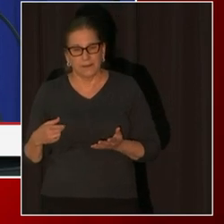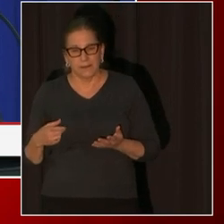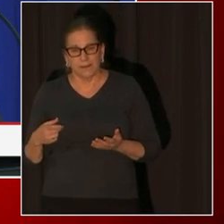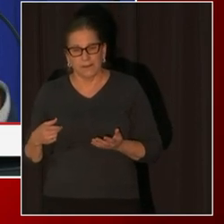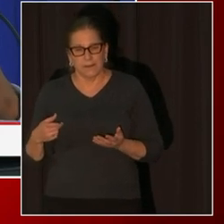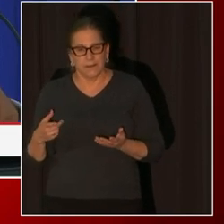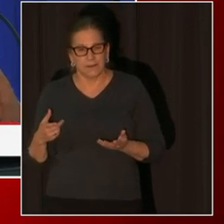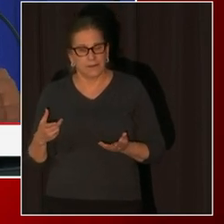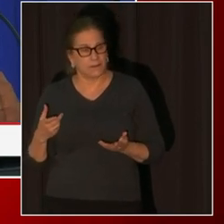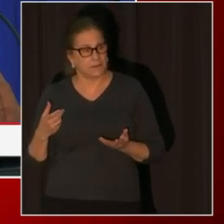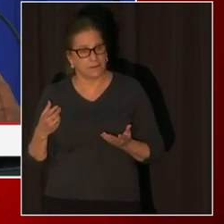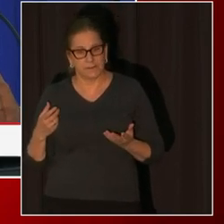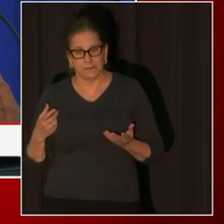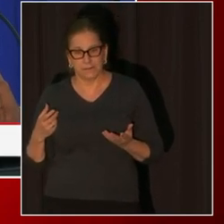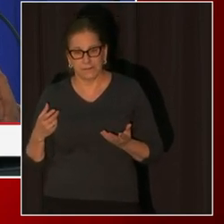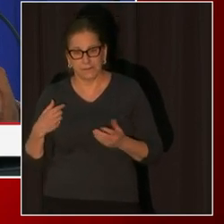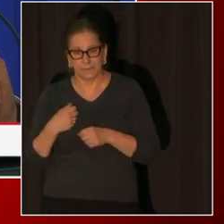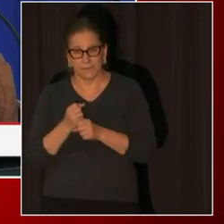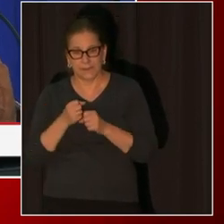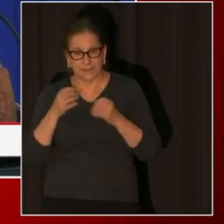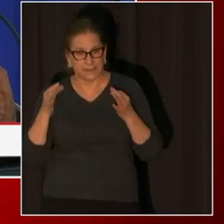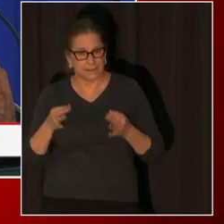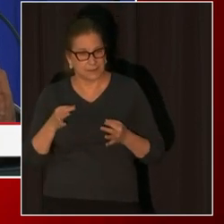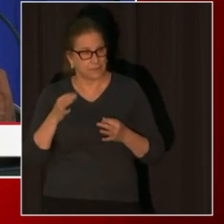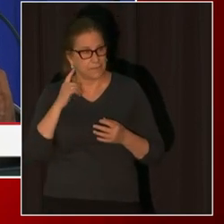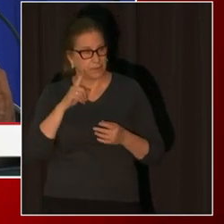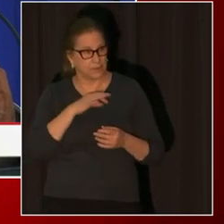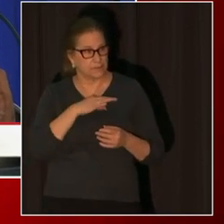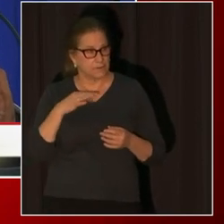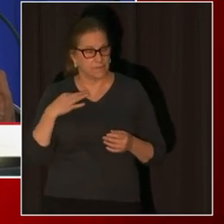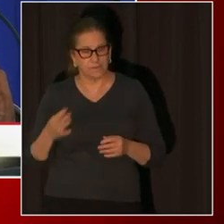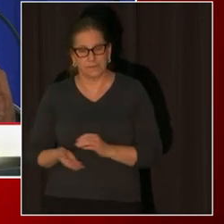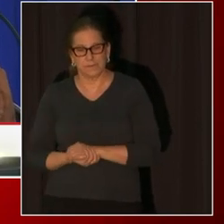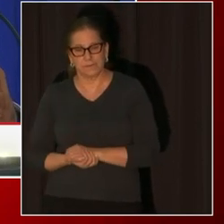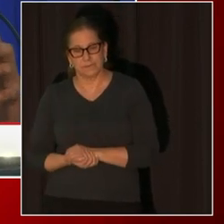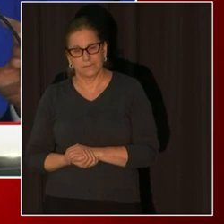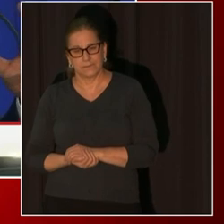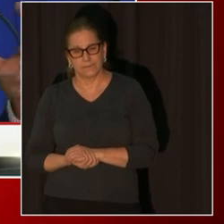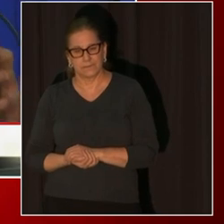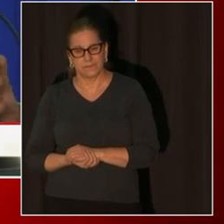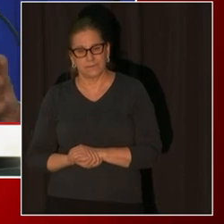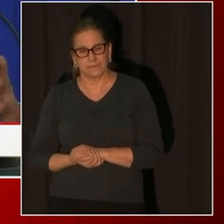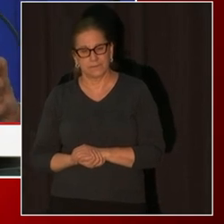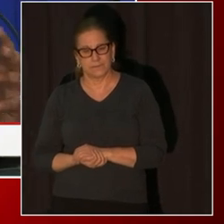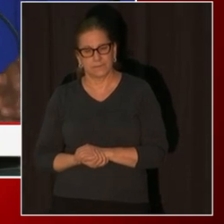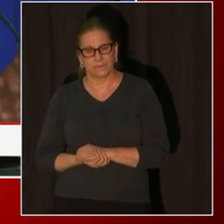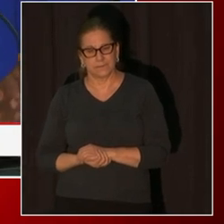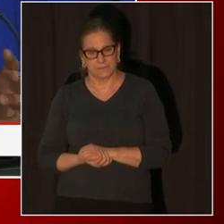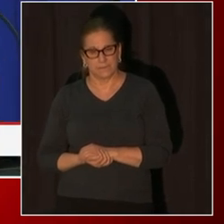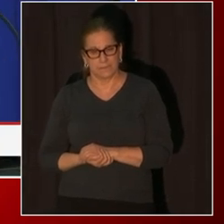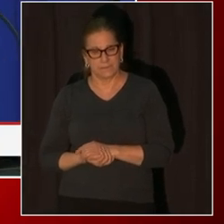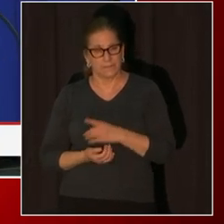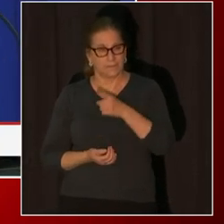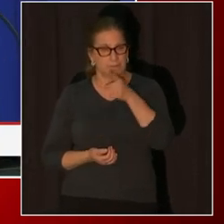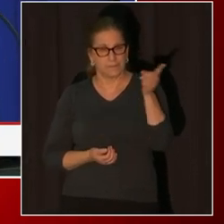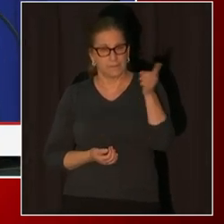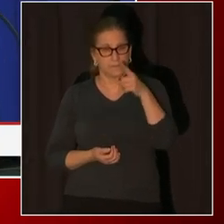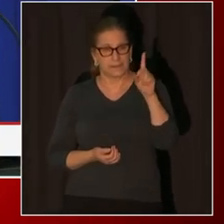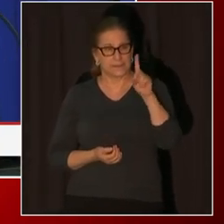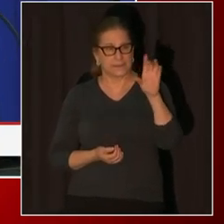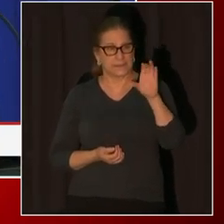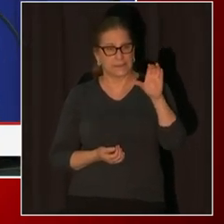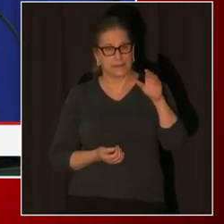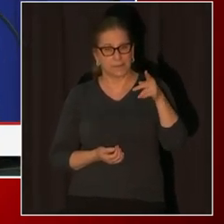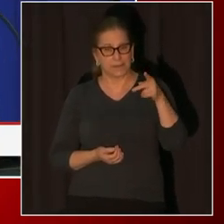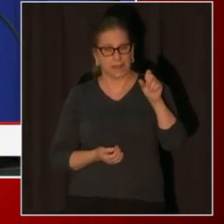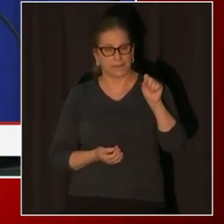around that staffing complement. Those individuals, DCPS, the central office and schools are working to